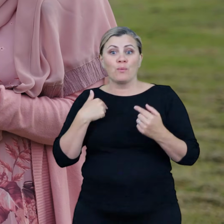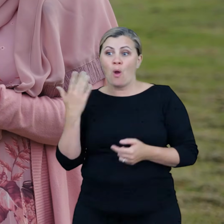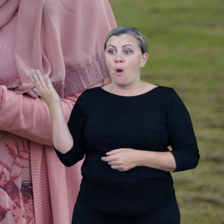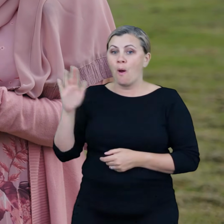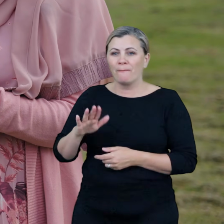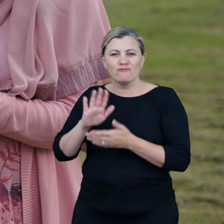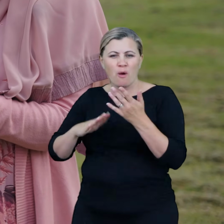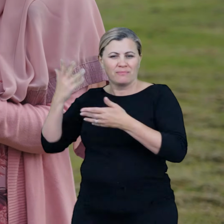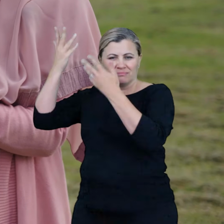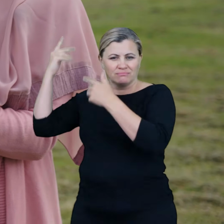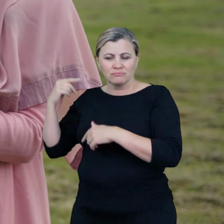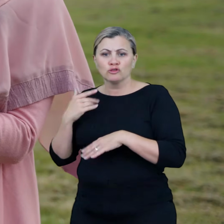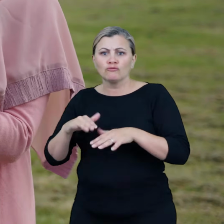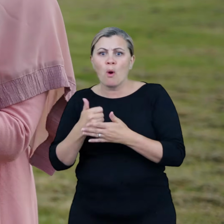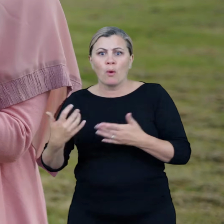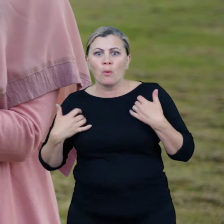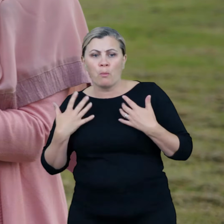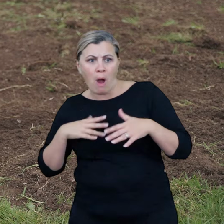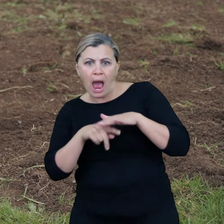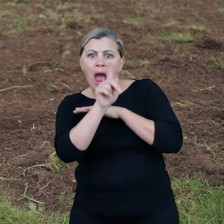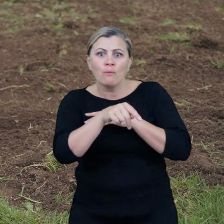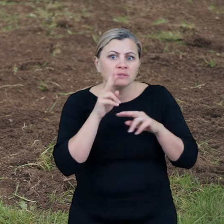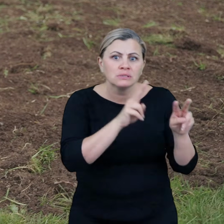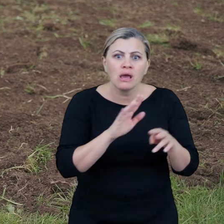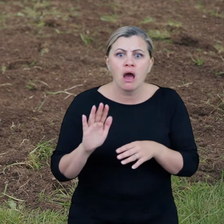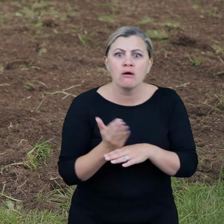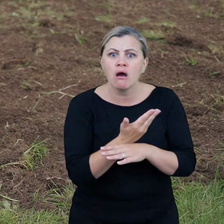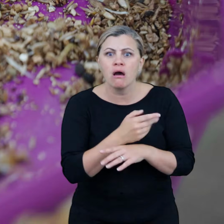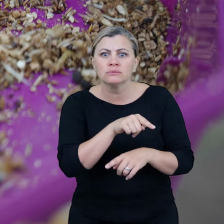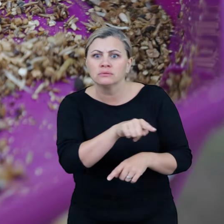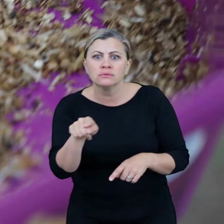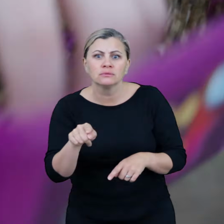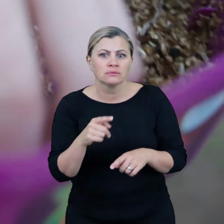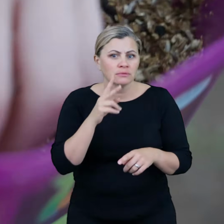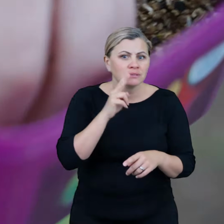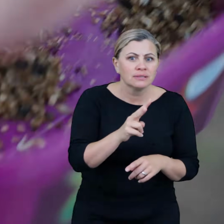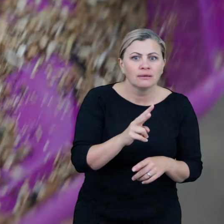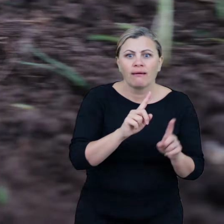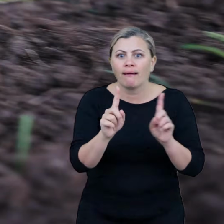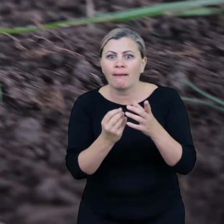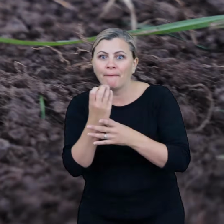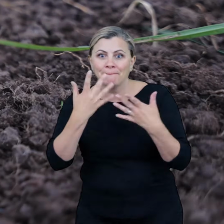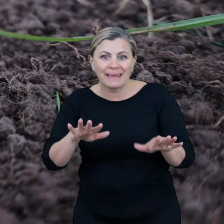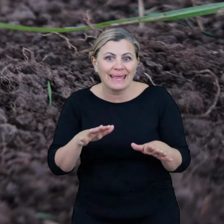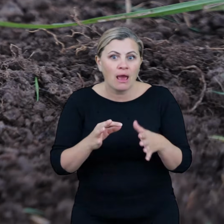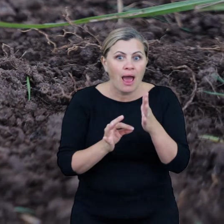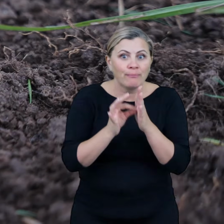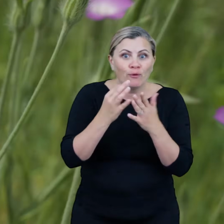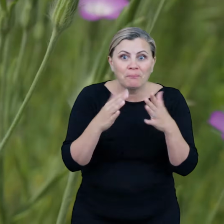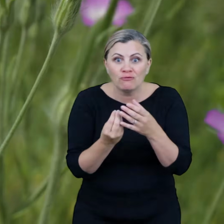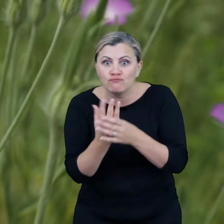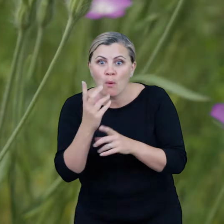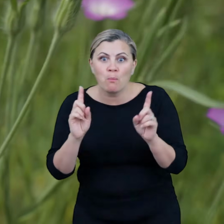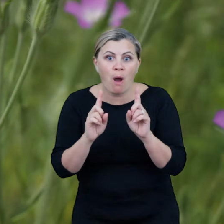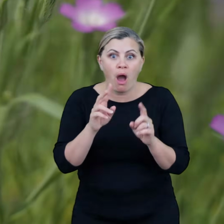back home from somewhere, the kids always want to go onto the green now because some of the plantation was done by the kids. So they want to see what improvement has been